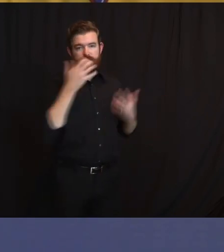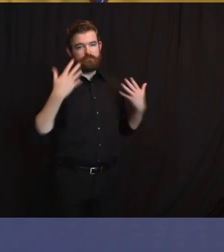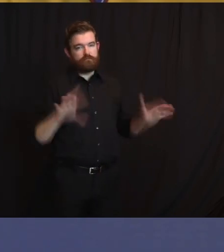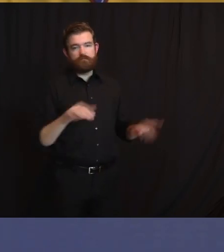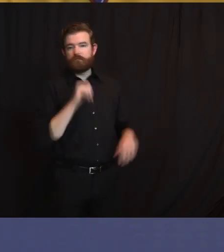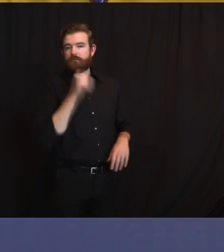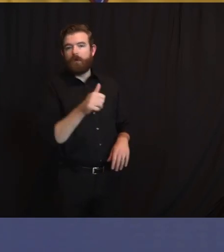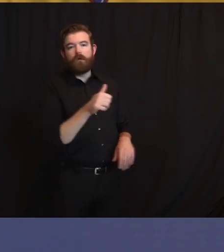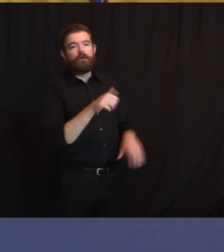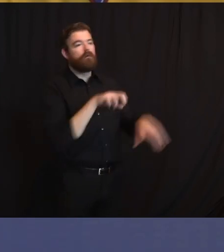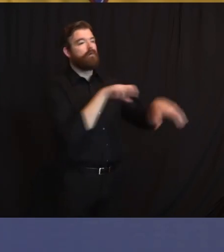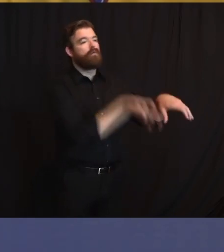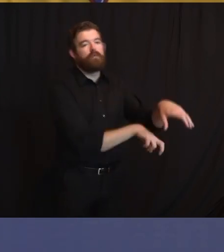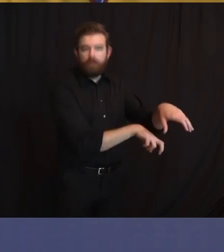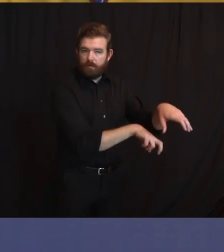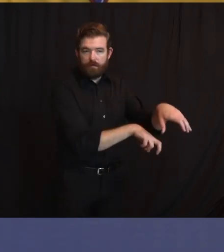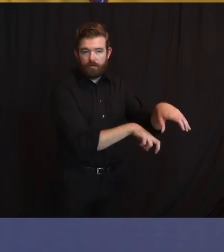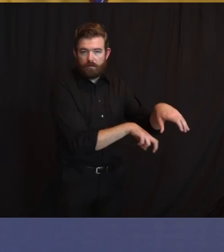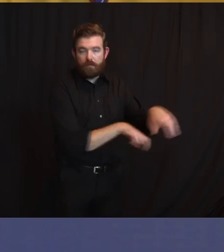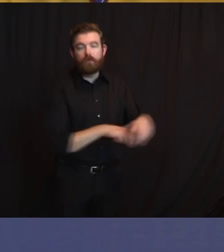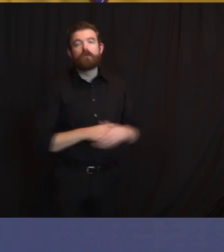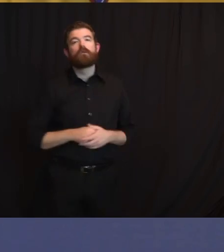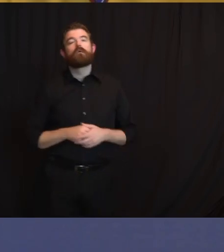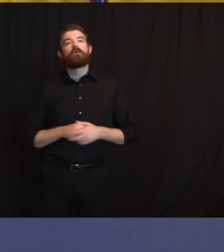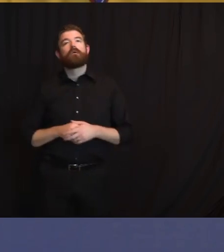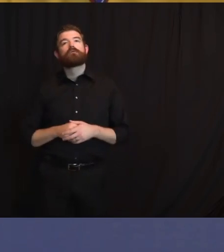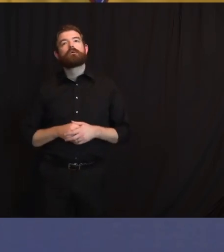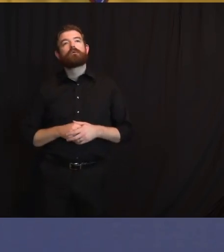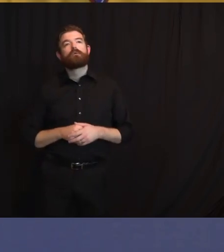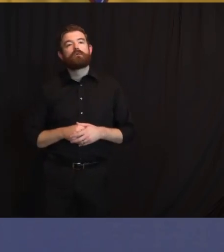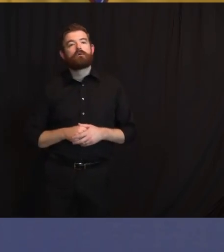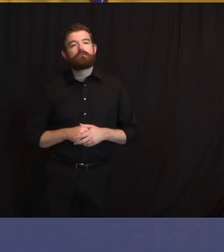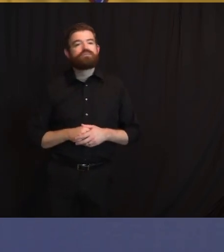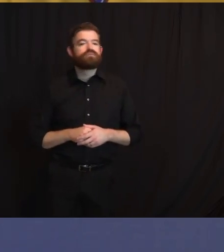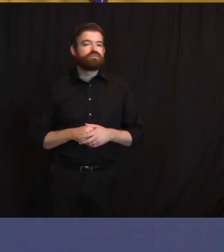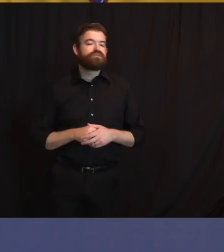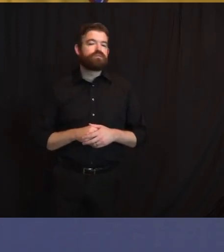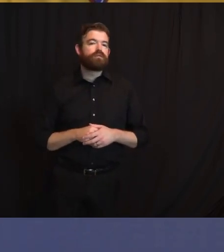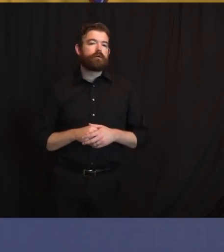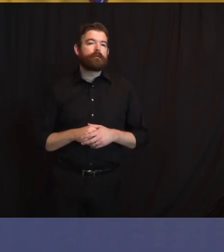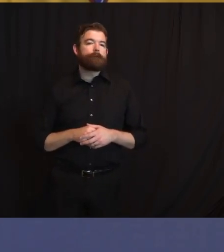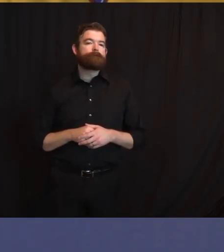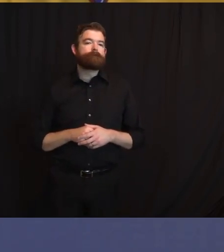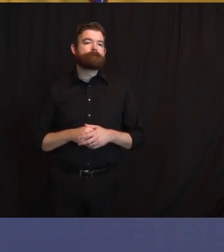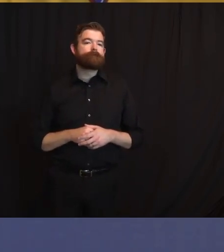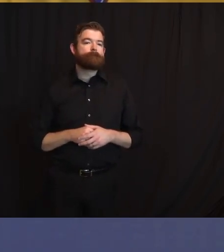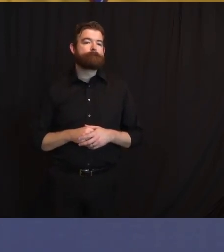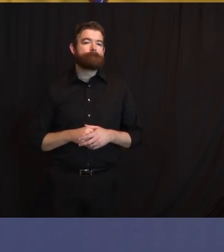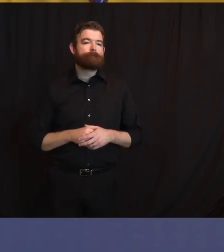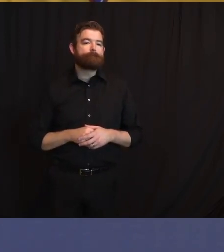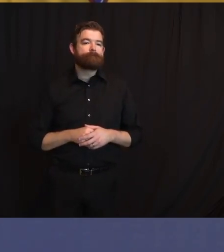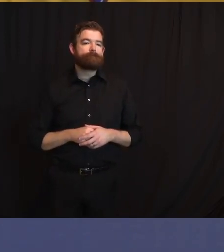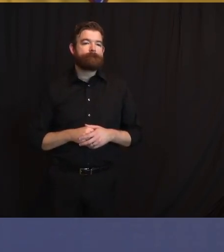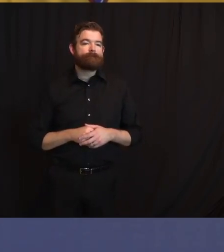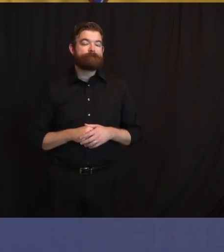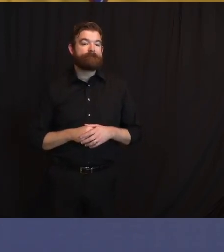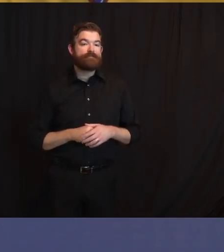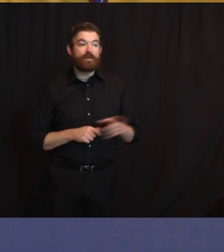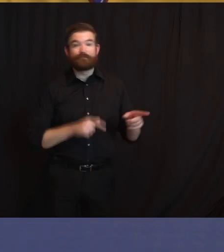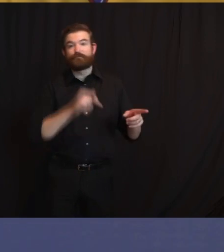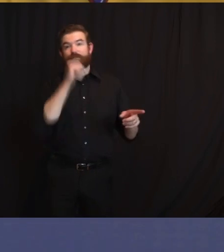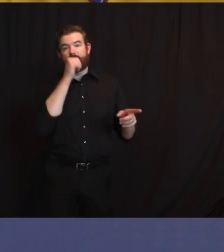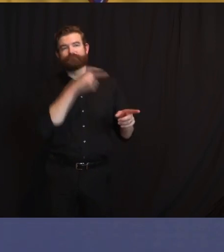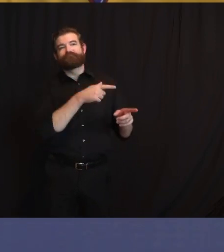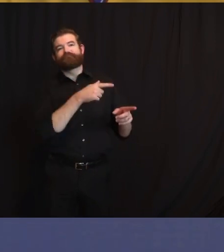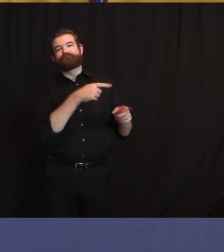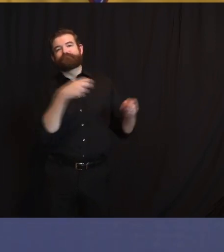dining, sadly, but even more challenging and more dangerous is congregating at an indoor bar on top of each other. We just can't let